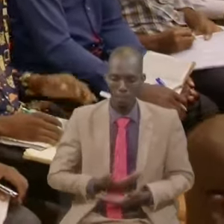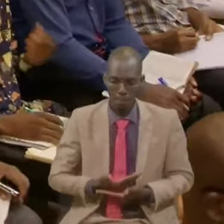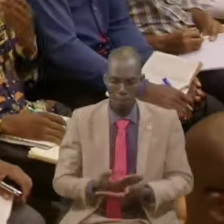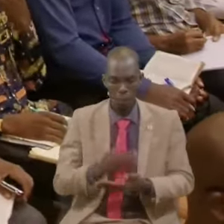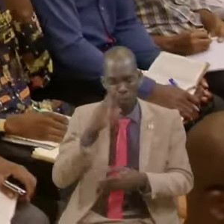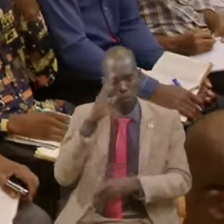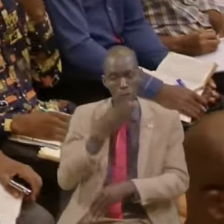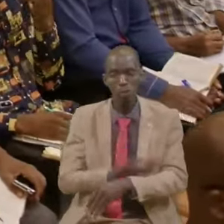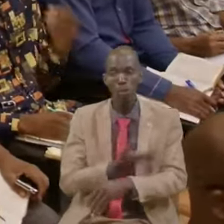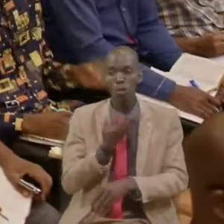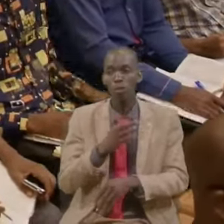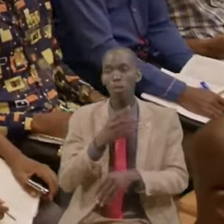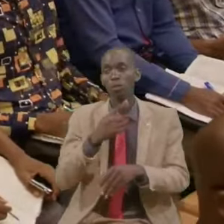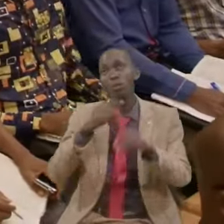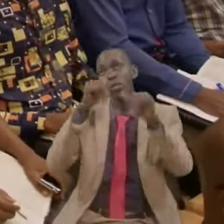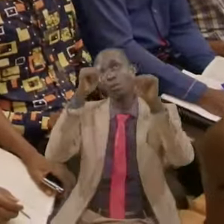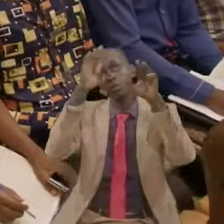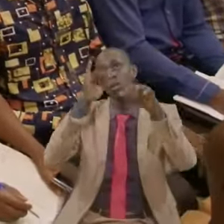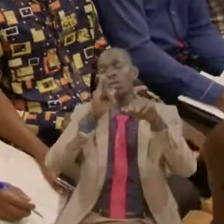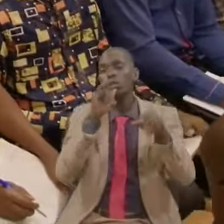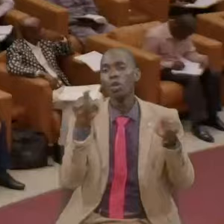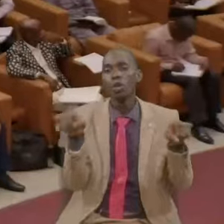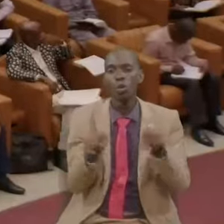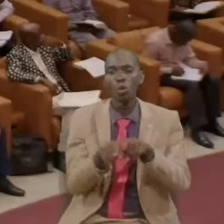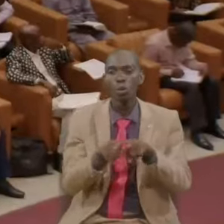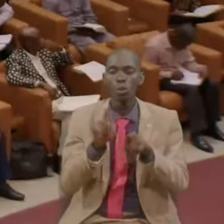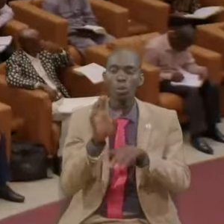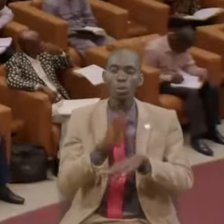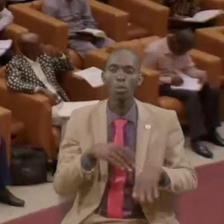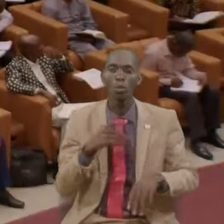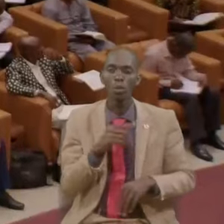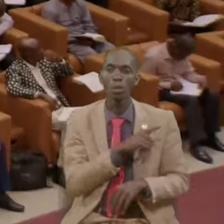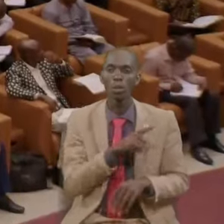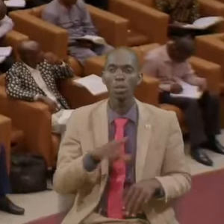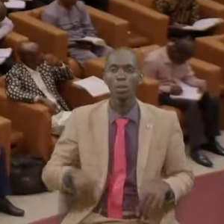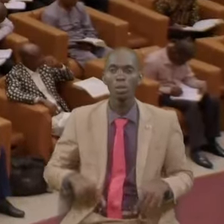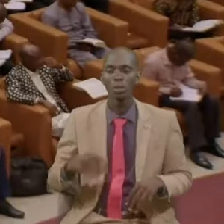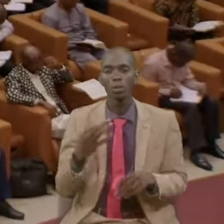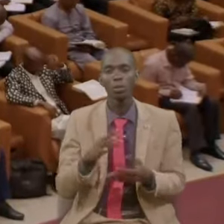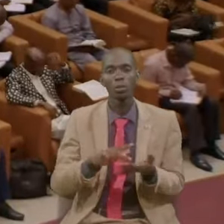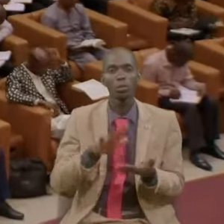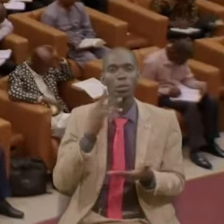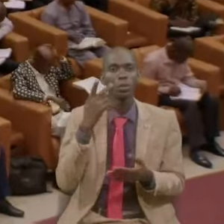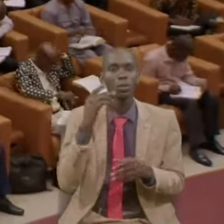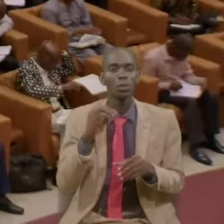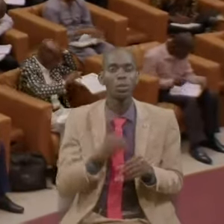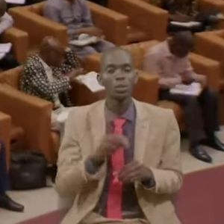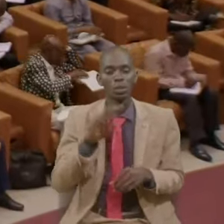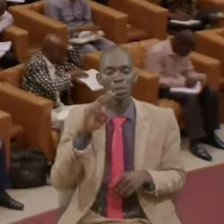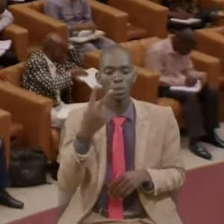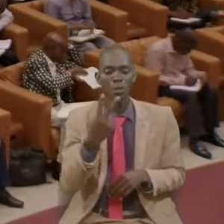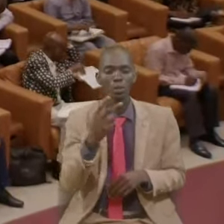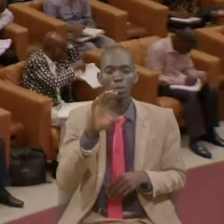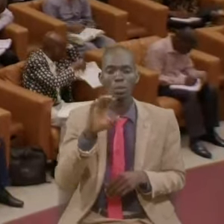also referred to as the Lord of glory. Look at 2 Chronicles chapter 19 verse 7.